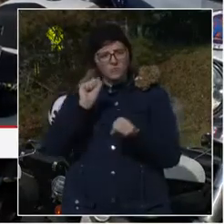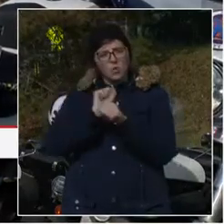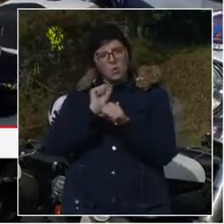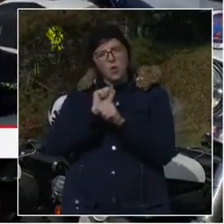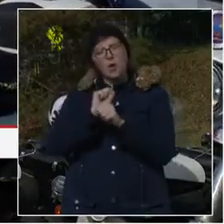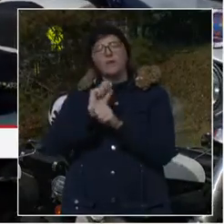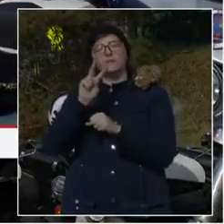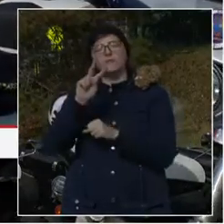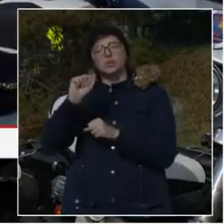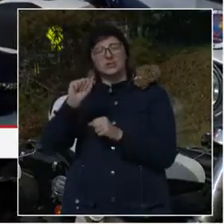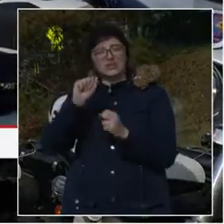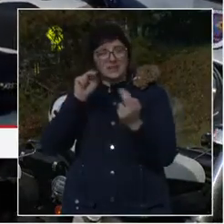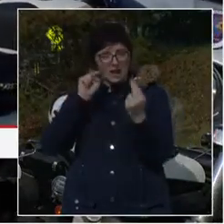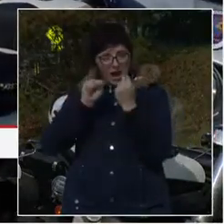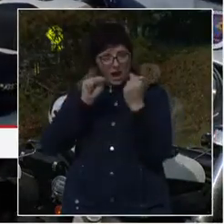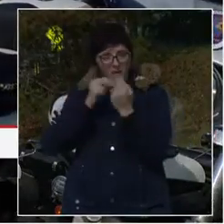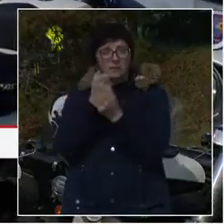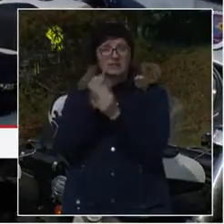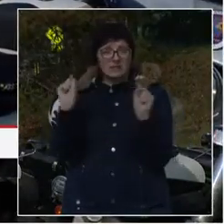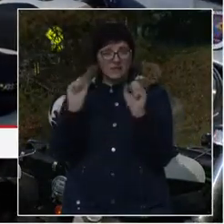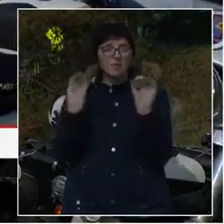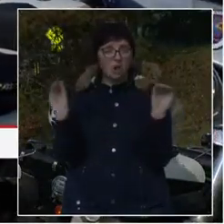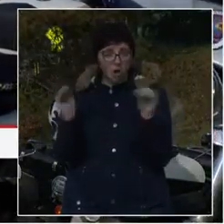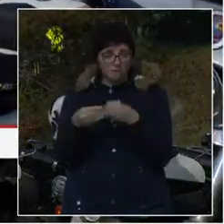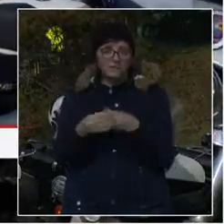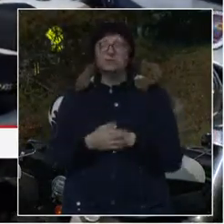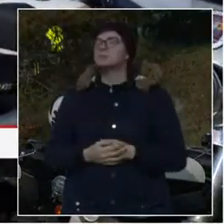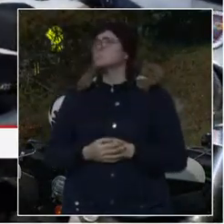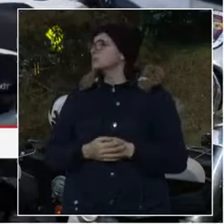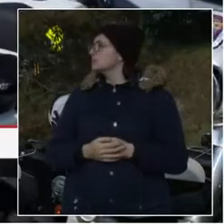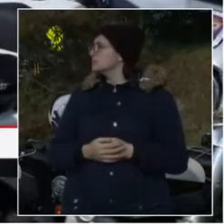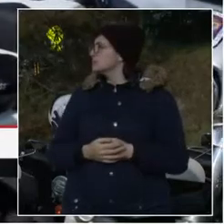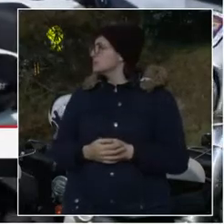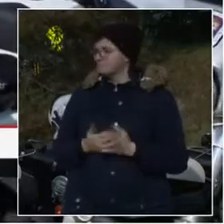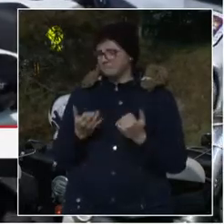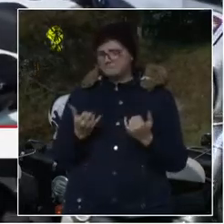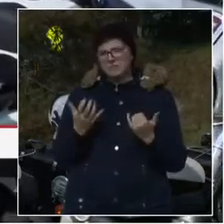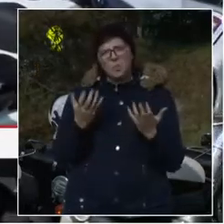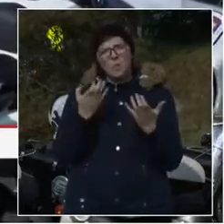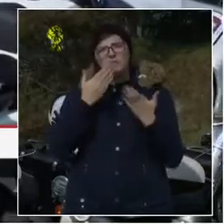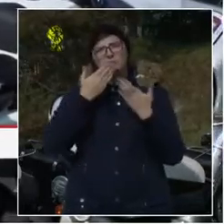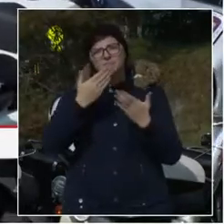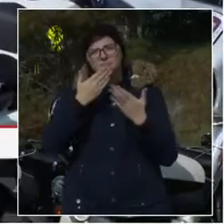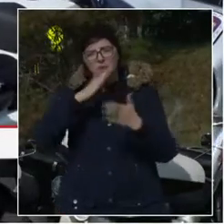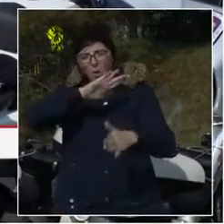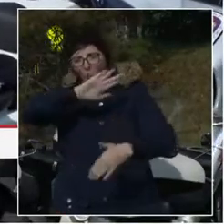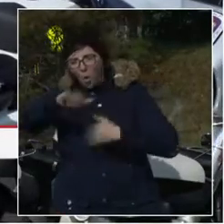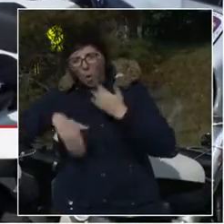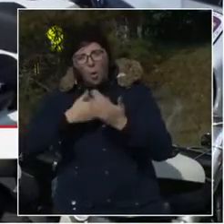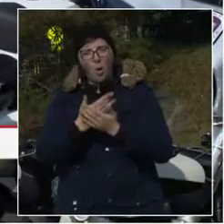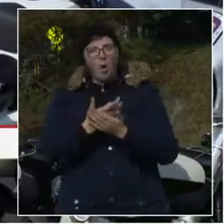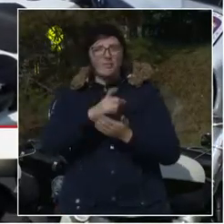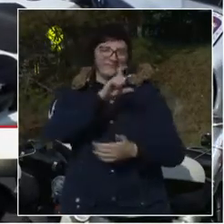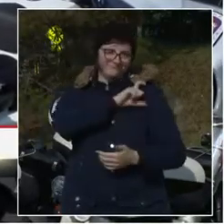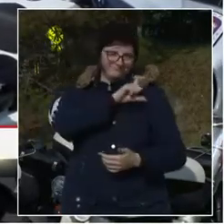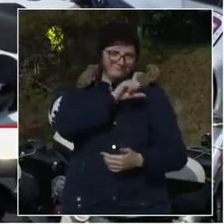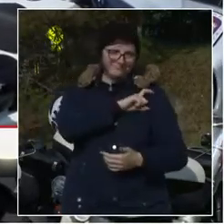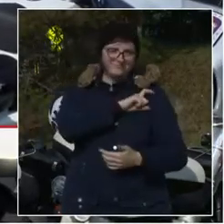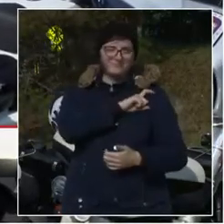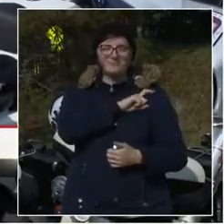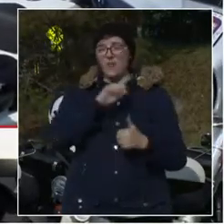Office. I also want to, at this time, give thanks to all of our law enforcement and first